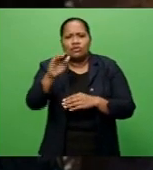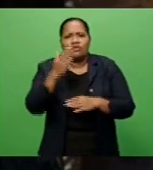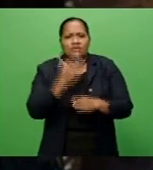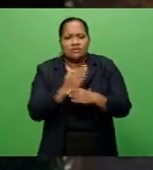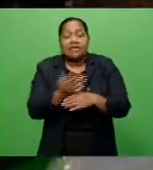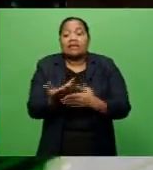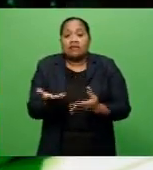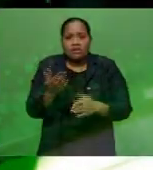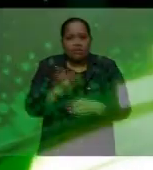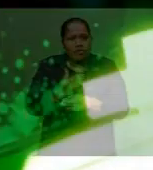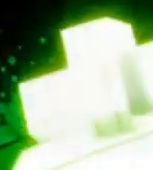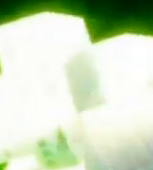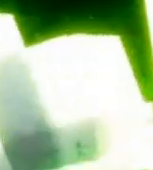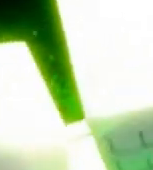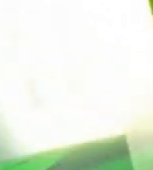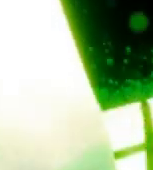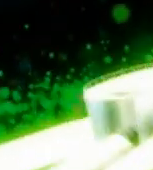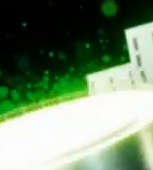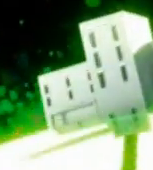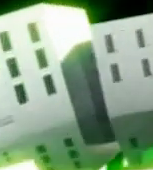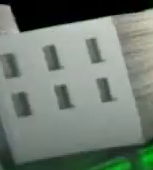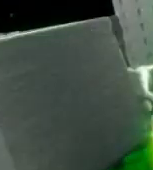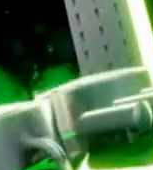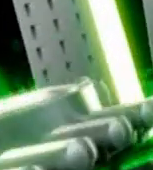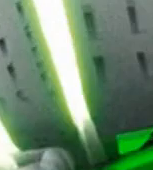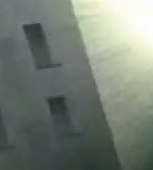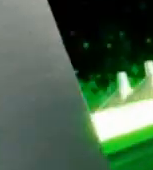and we never will.